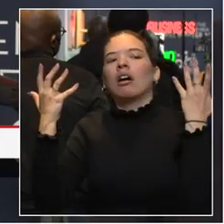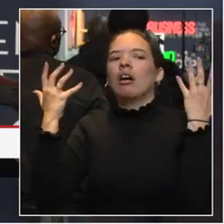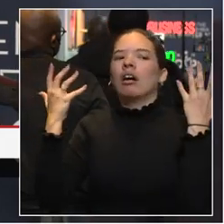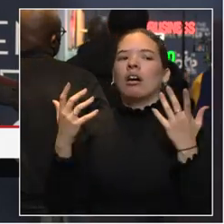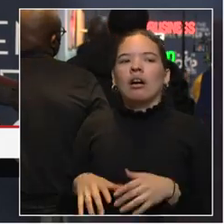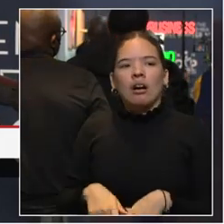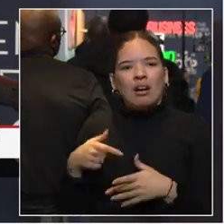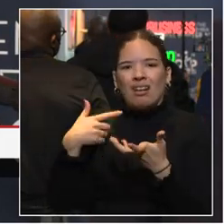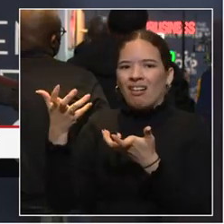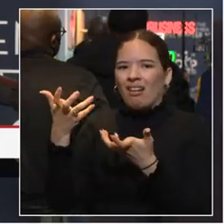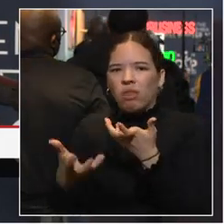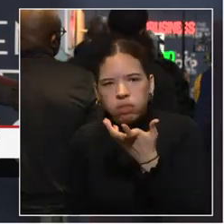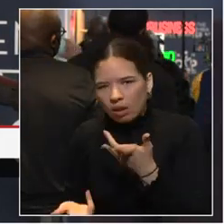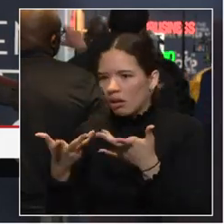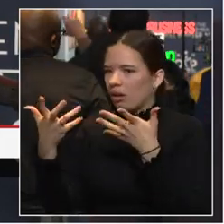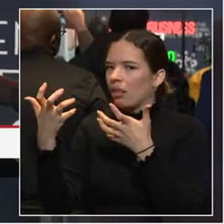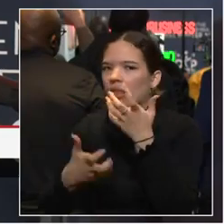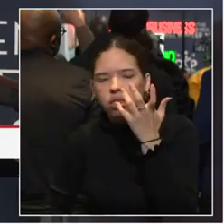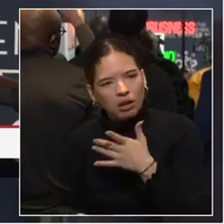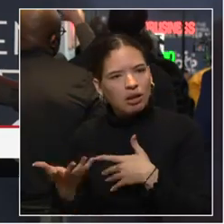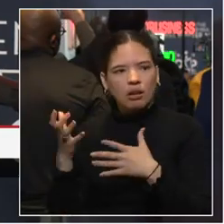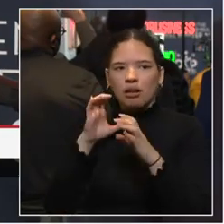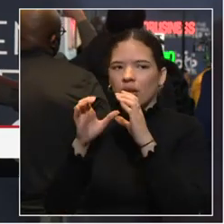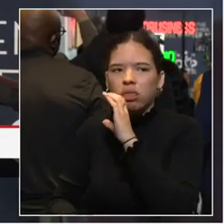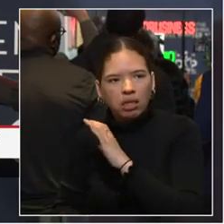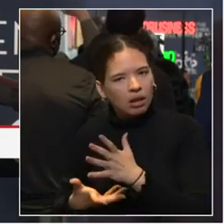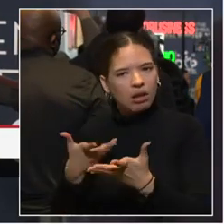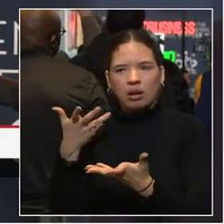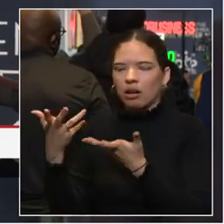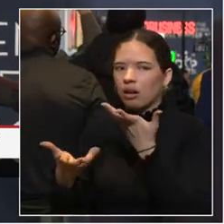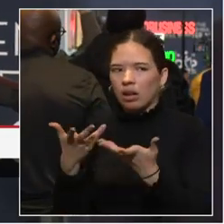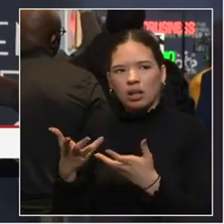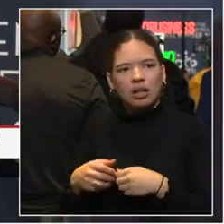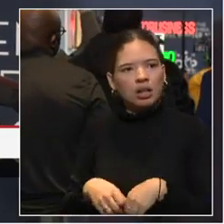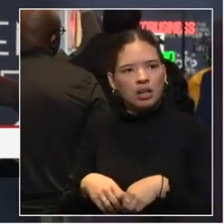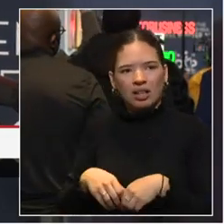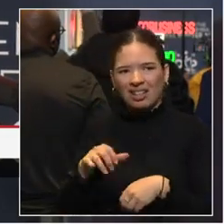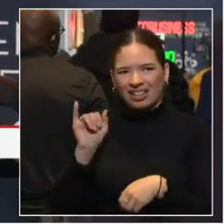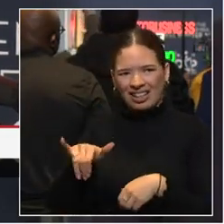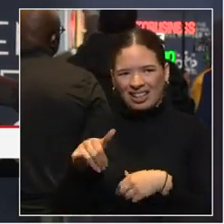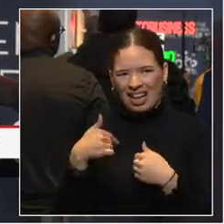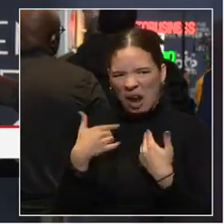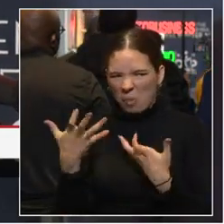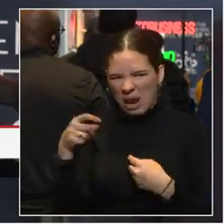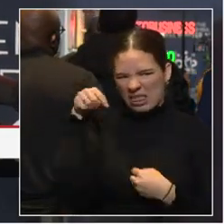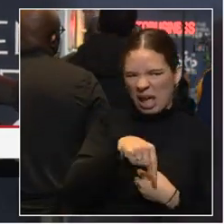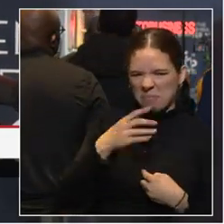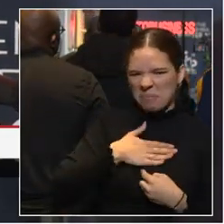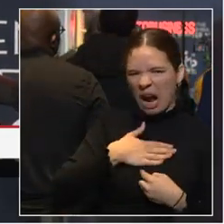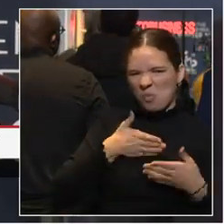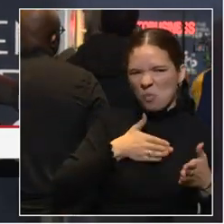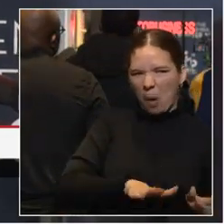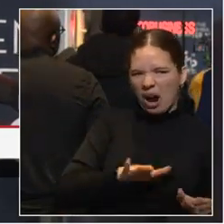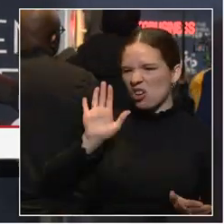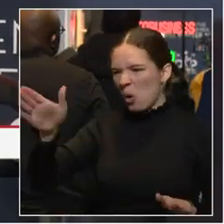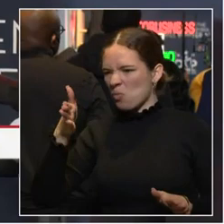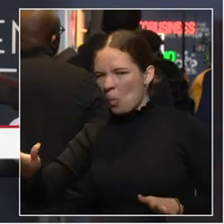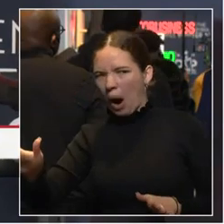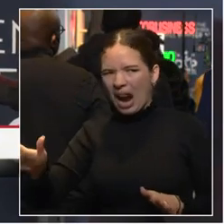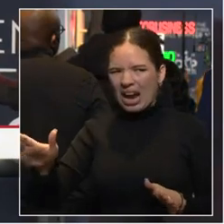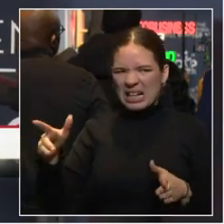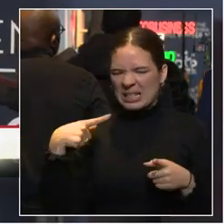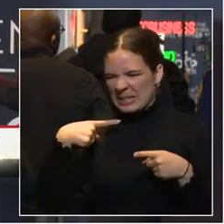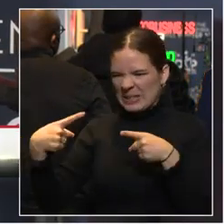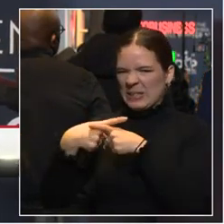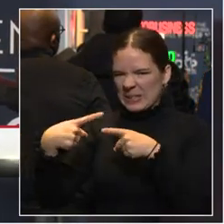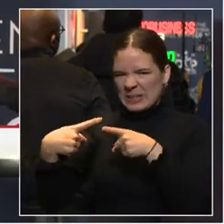places where you may want something done in this exact way. You may butt heads with someone else. And then what's